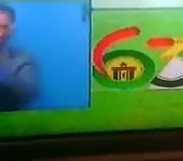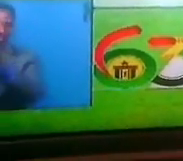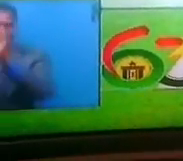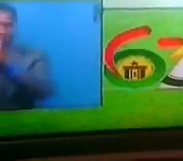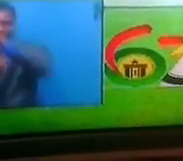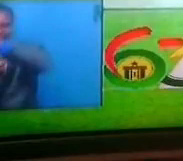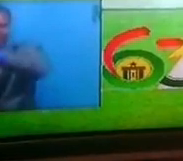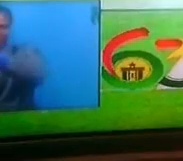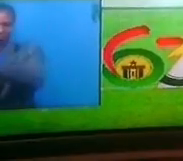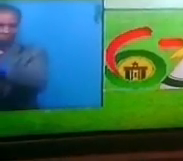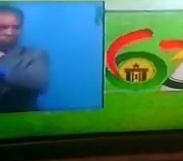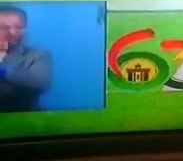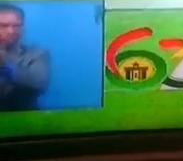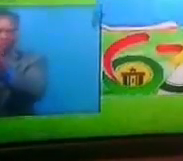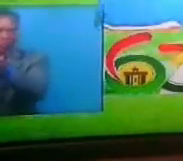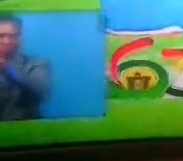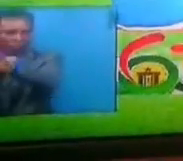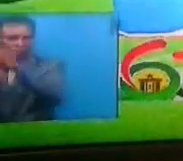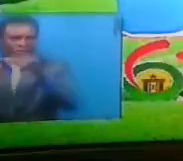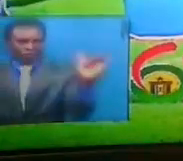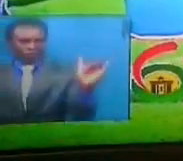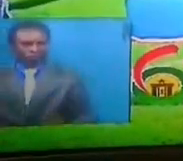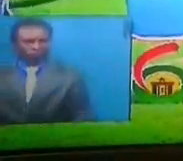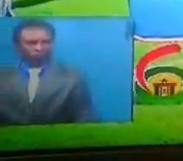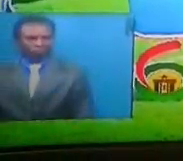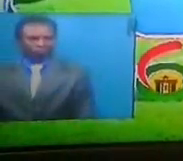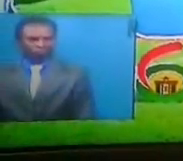here at the Baba Yara Sports Stadium.